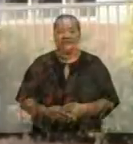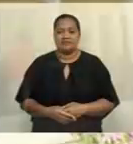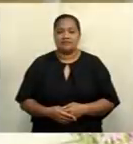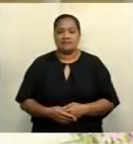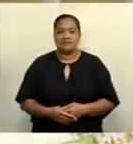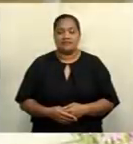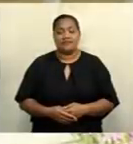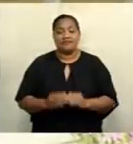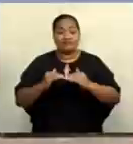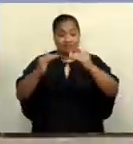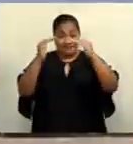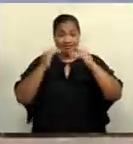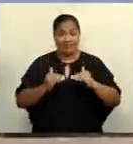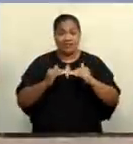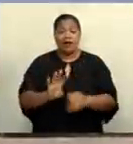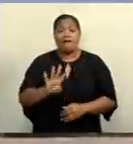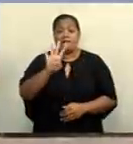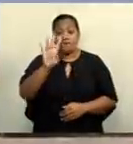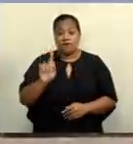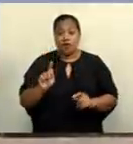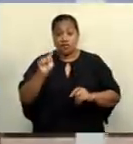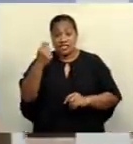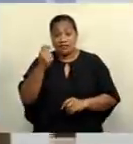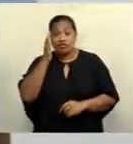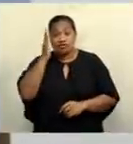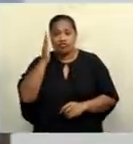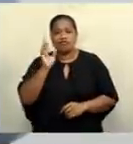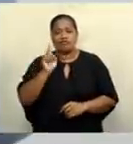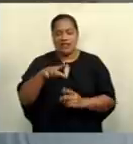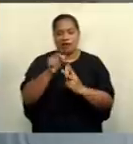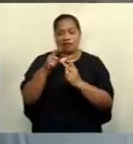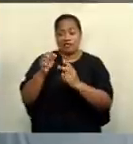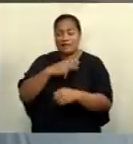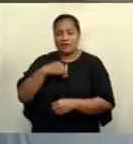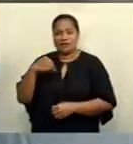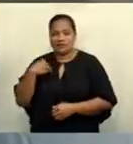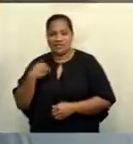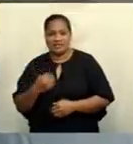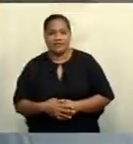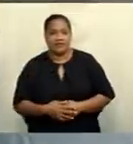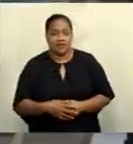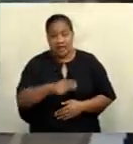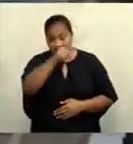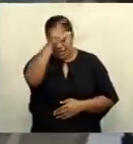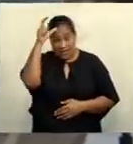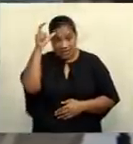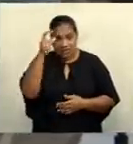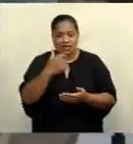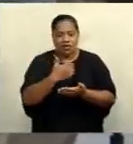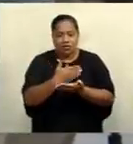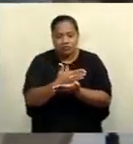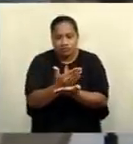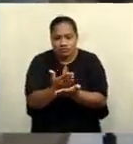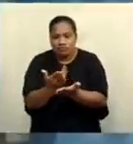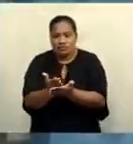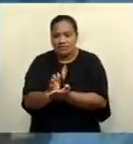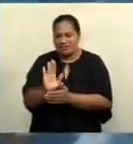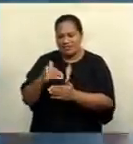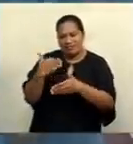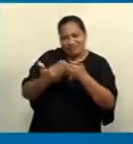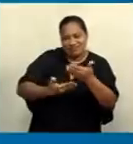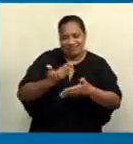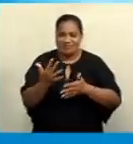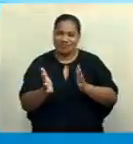Up ahead, 4-term school and options his ministry. And nurse shares her journey in our Successful Fijian